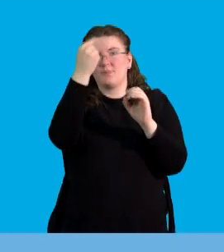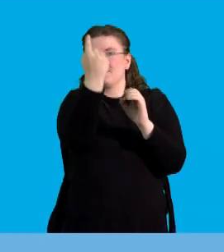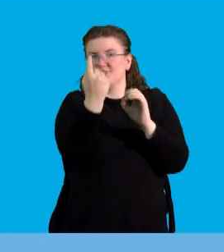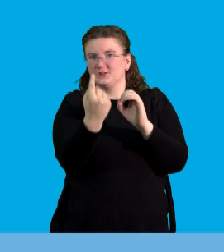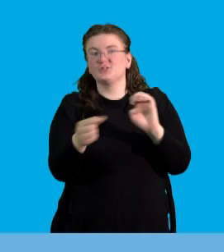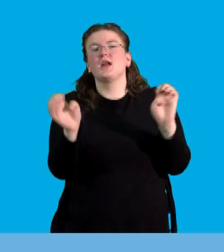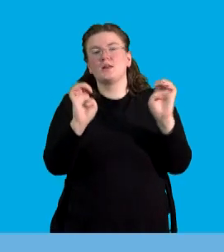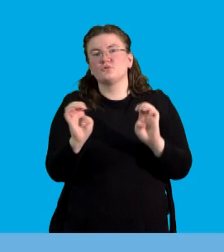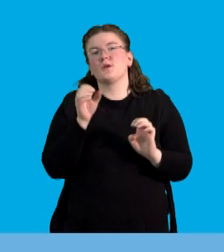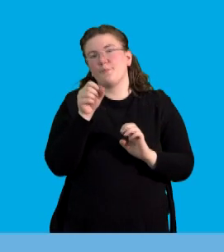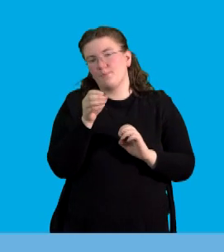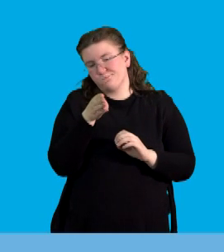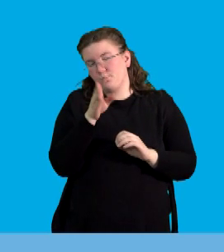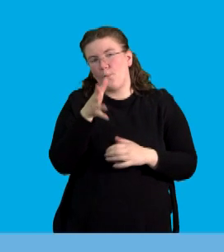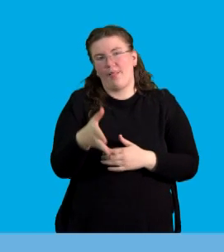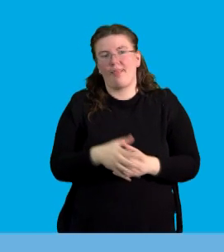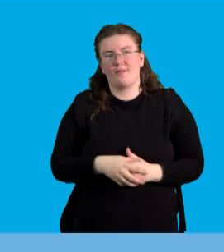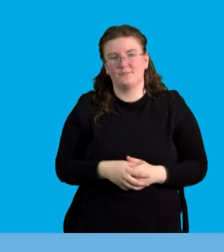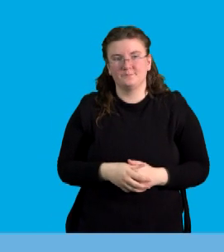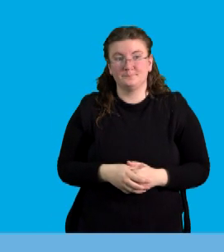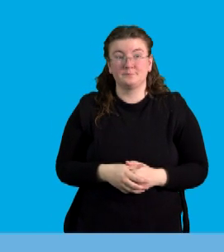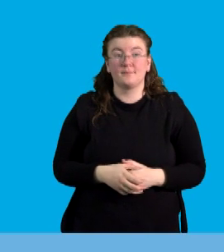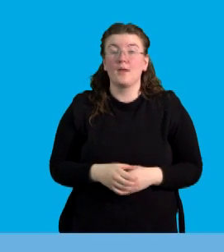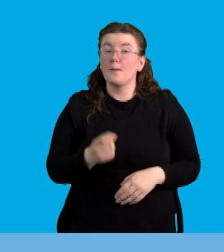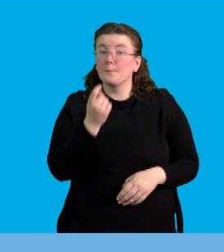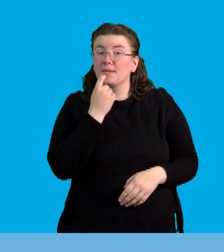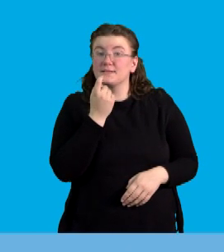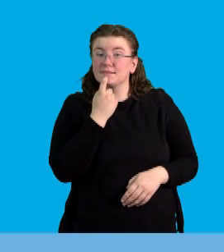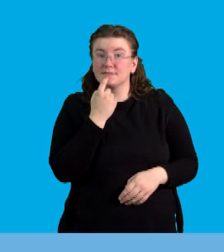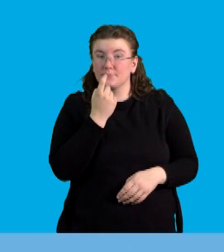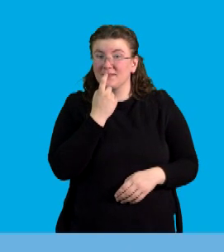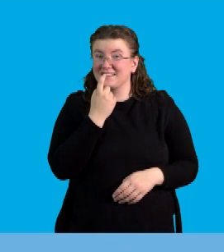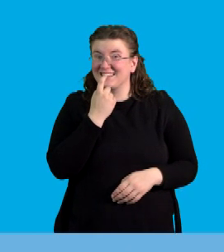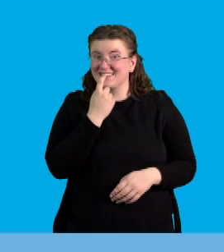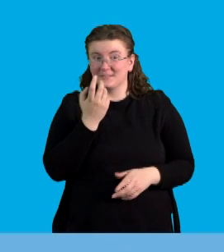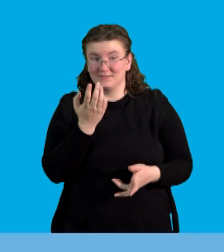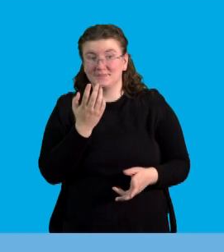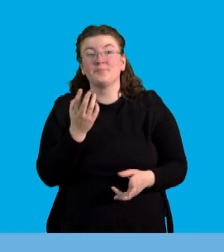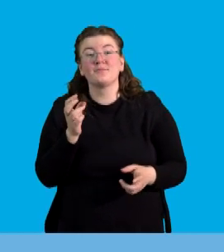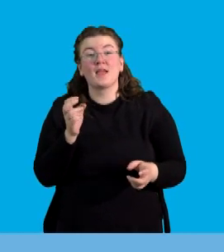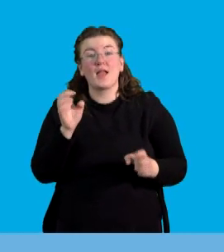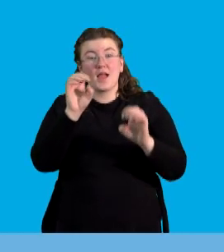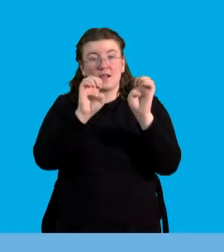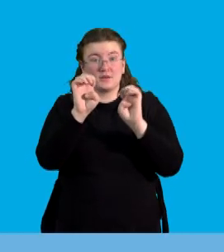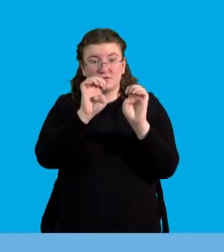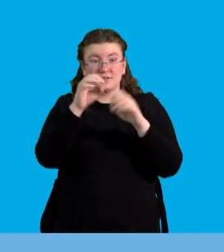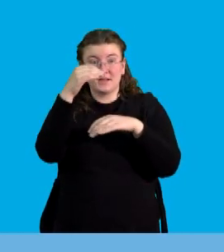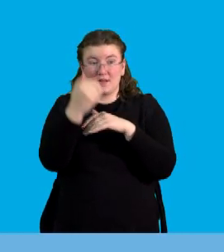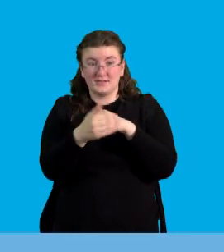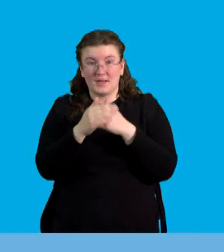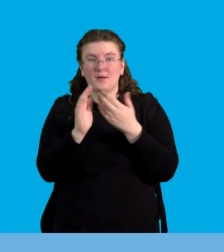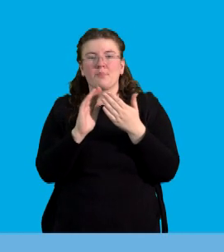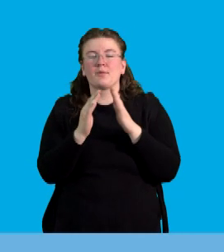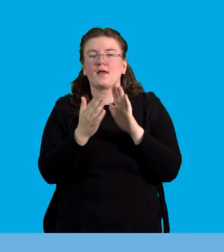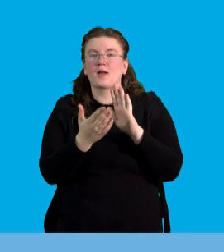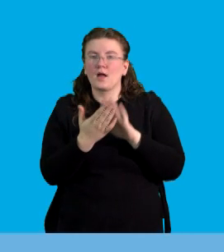On each layer, we are still finding electrons. Then in metals, the electrons in the outer energy level of